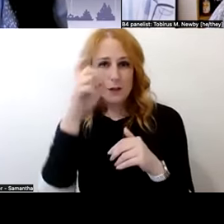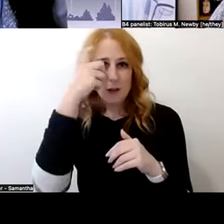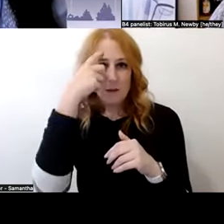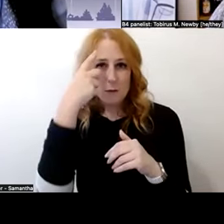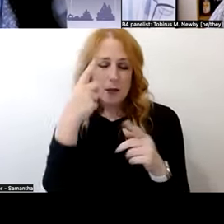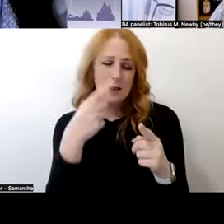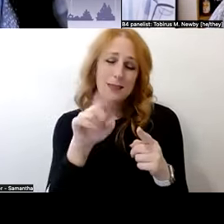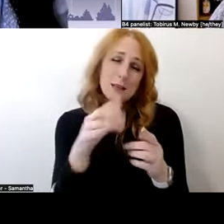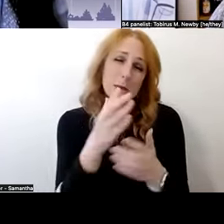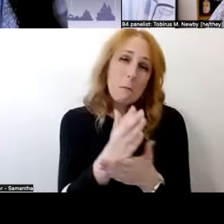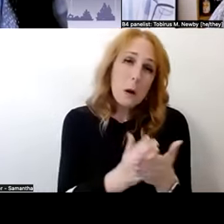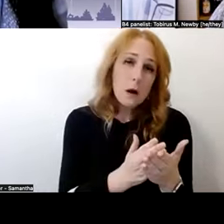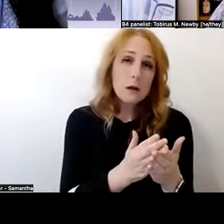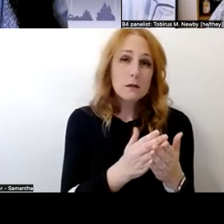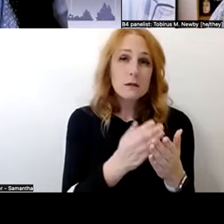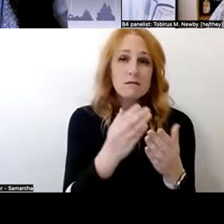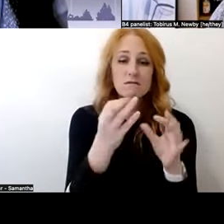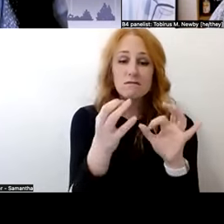now is